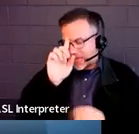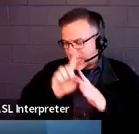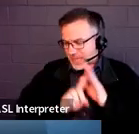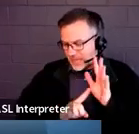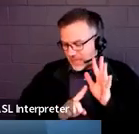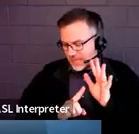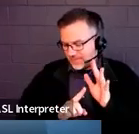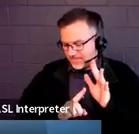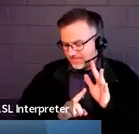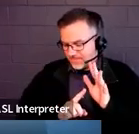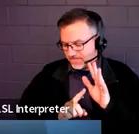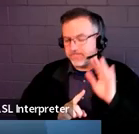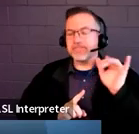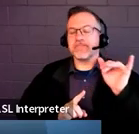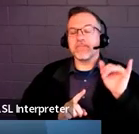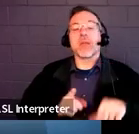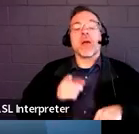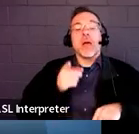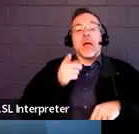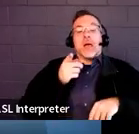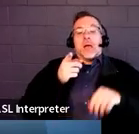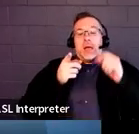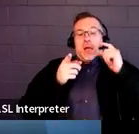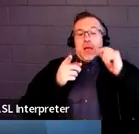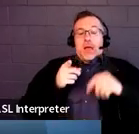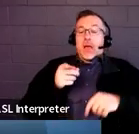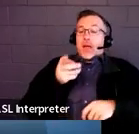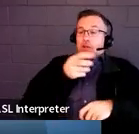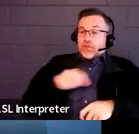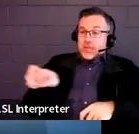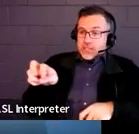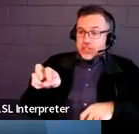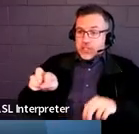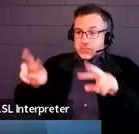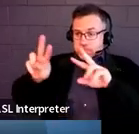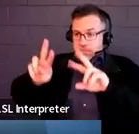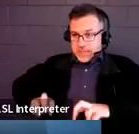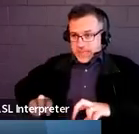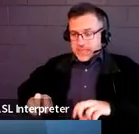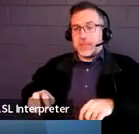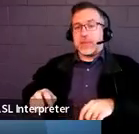so looking at these transition assessments, we must,